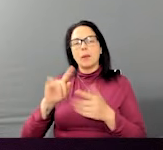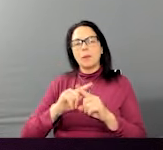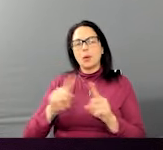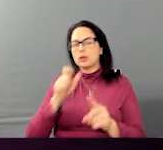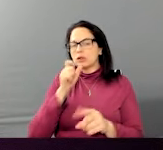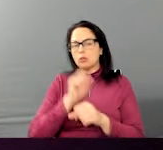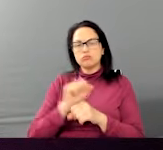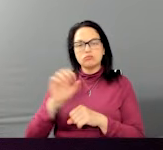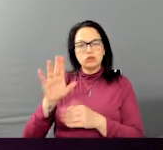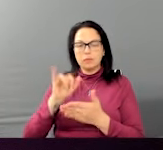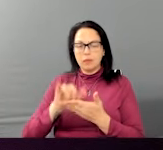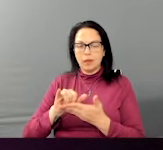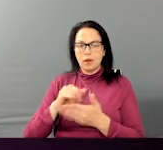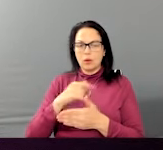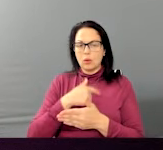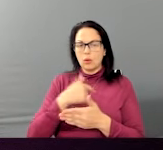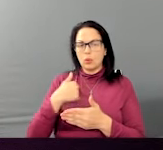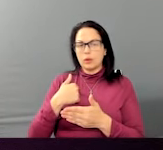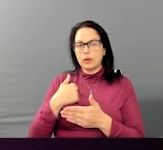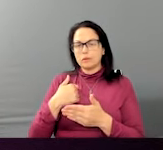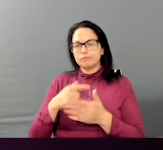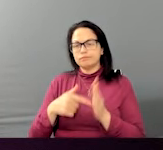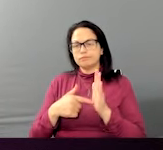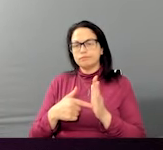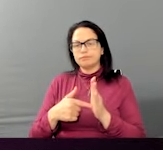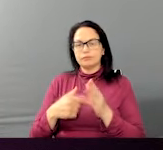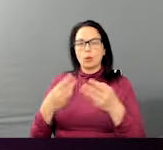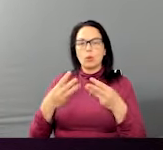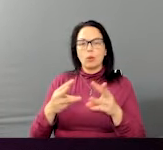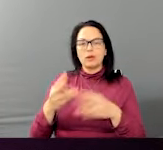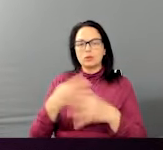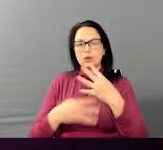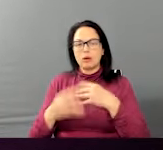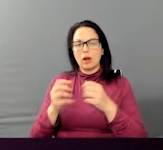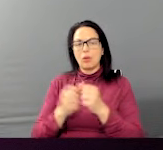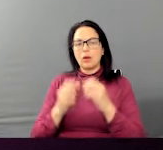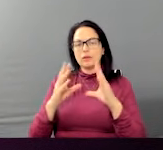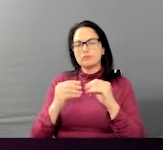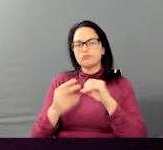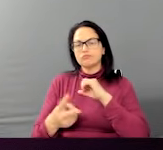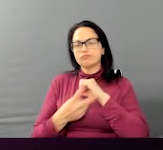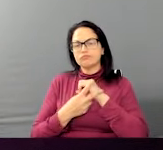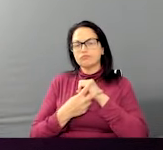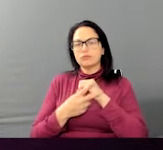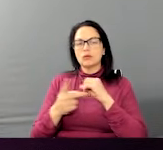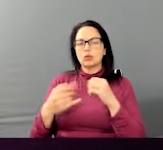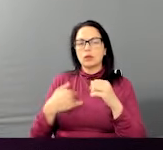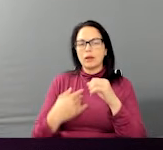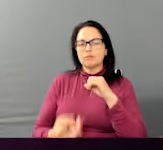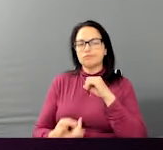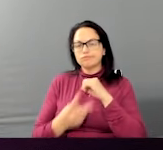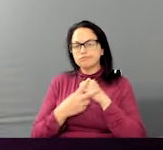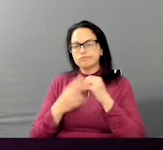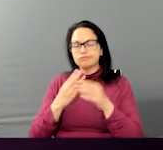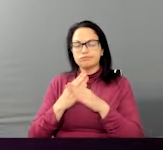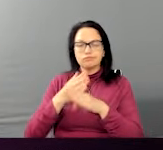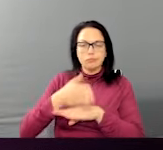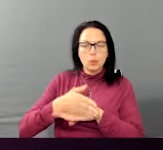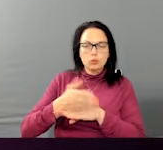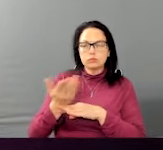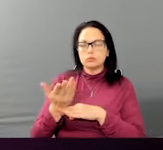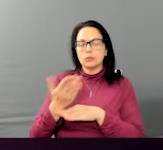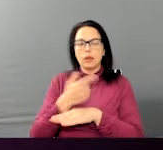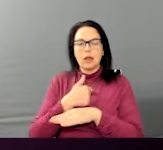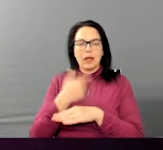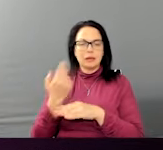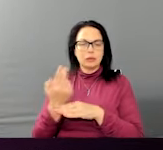ship is ways to interact with session storage. So you can have session storage in Postgres, or you can put it wherever you want. I'm using